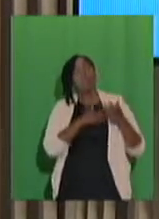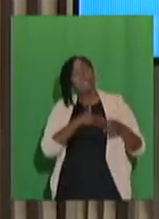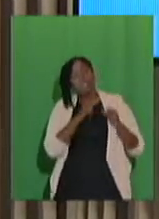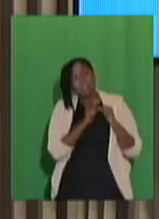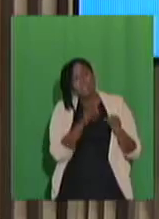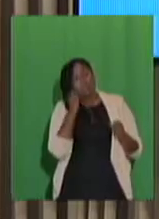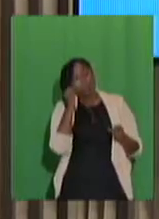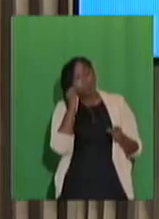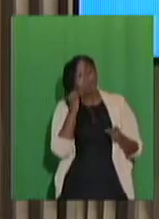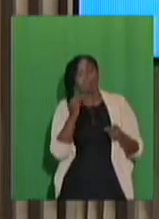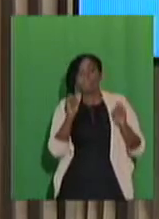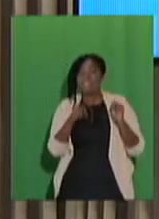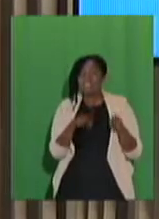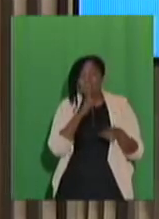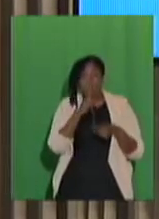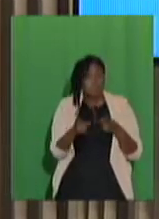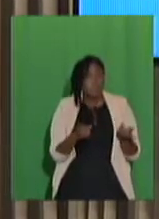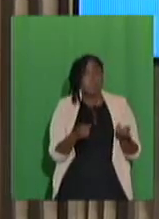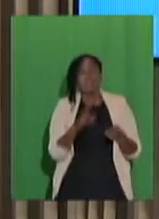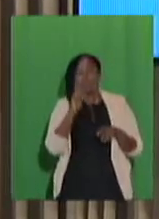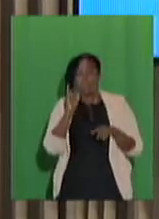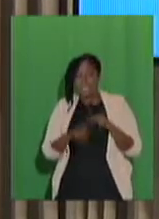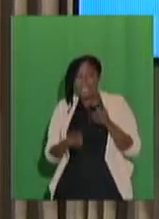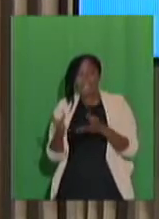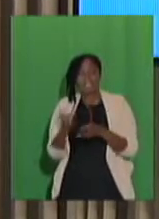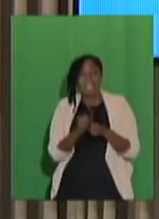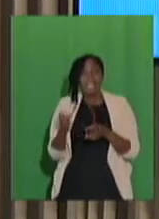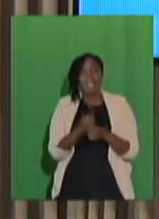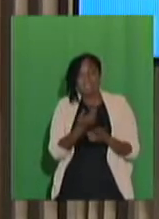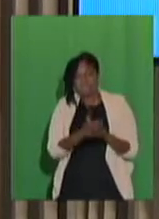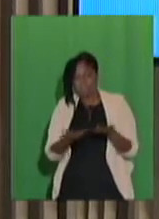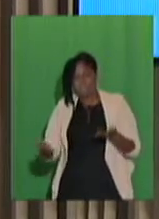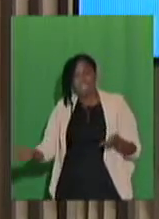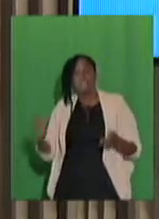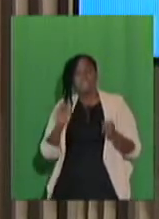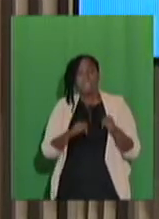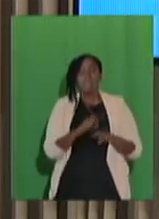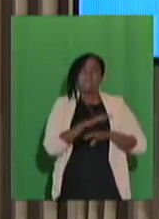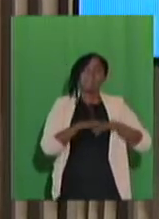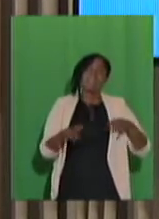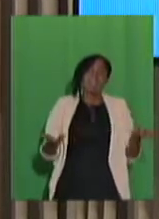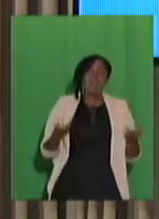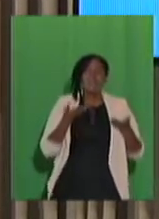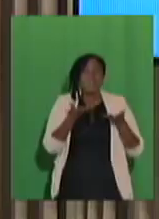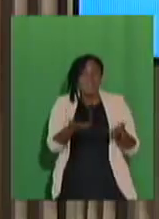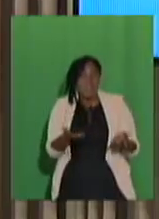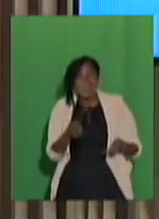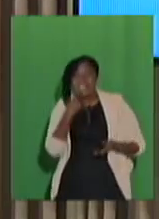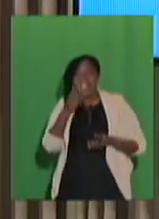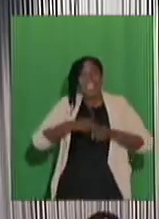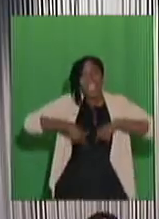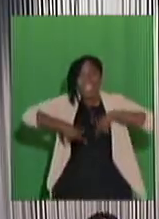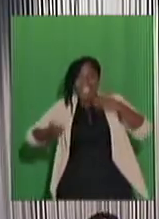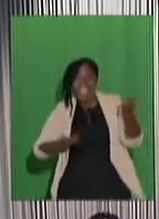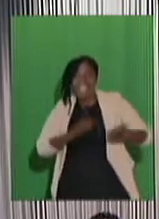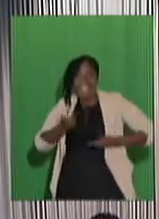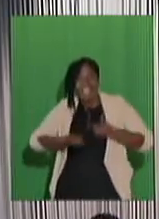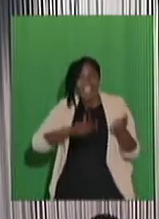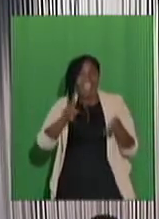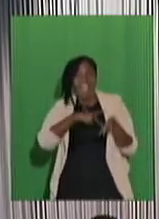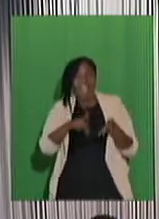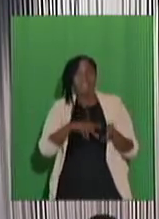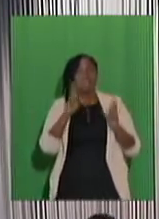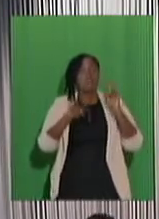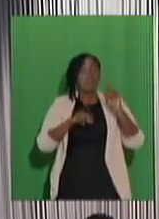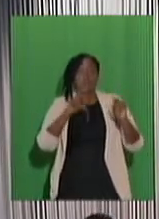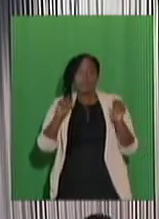But don't test the system because of recklessness. That's the only message I want to give out this morning. Thank you very